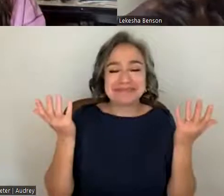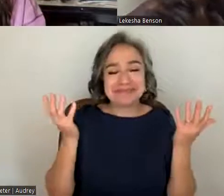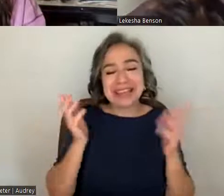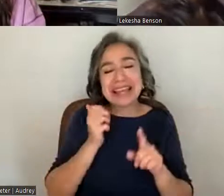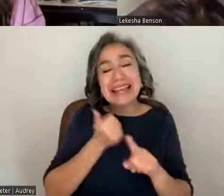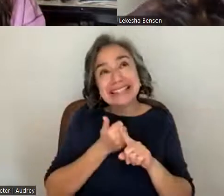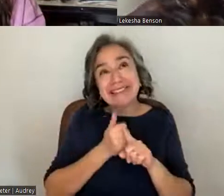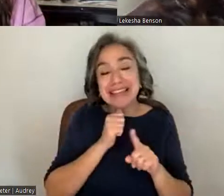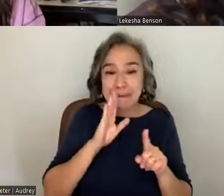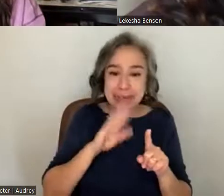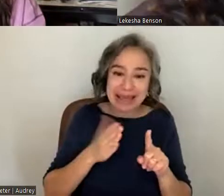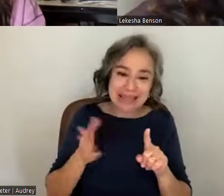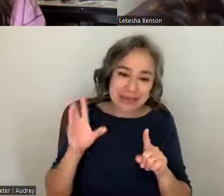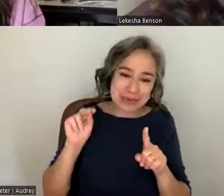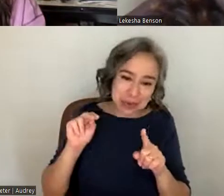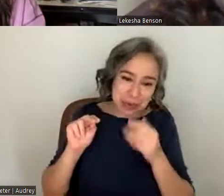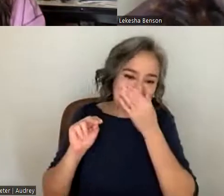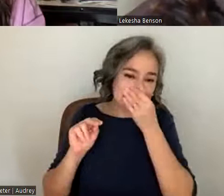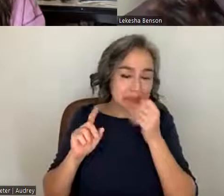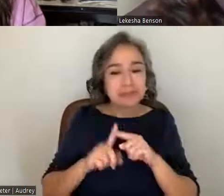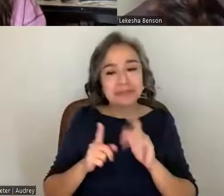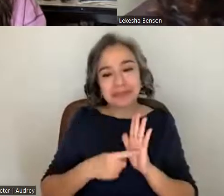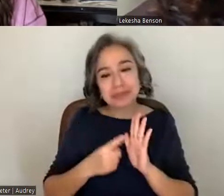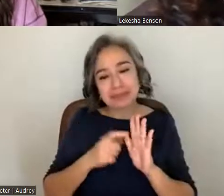itself, but it can be at times